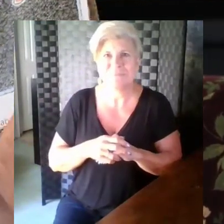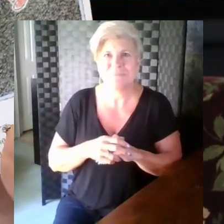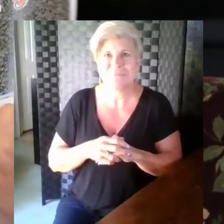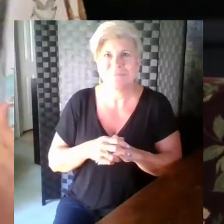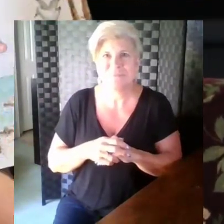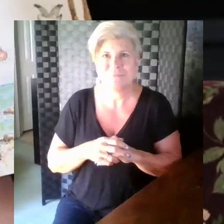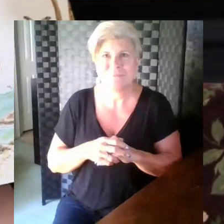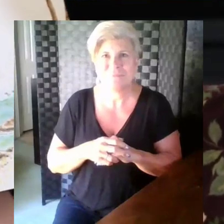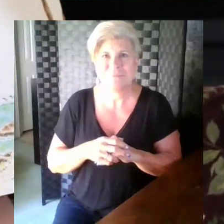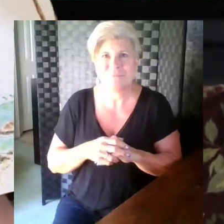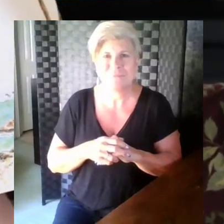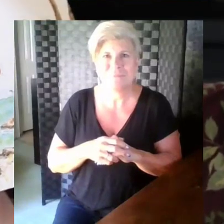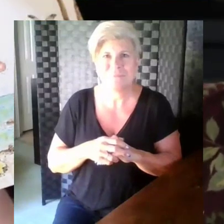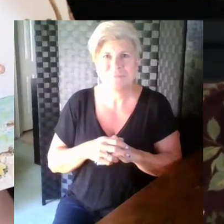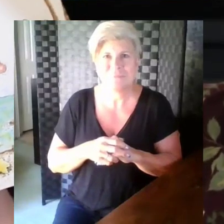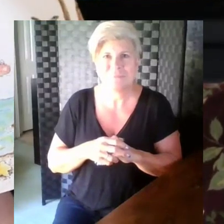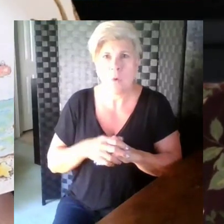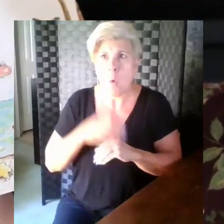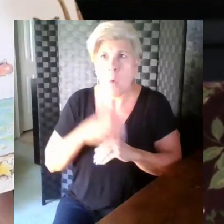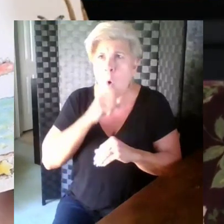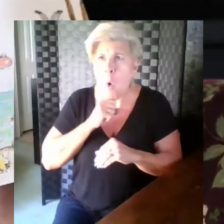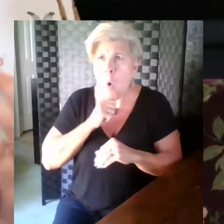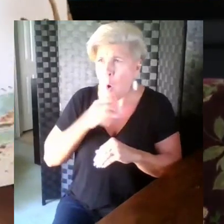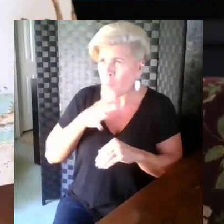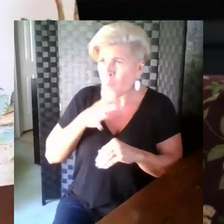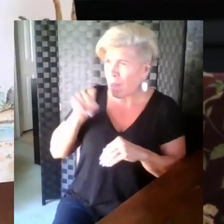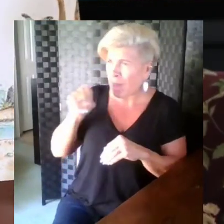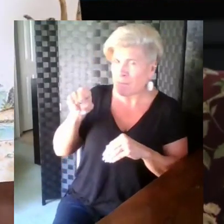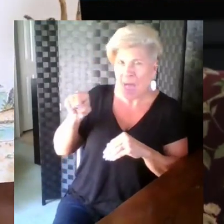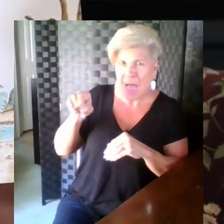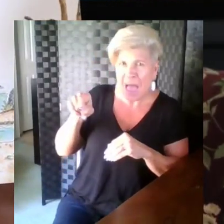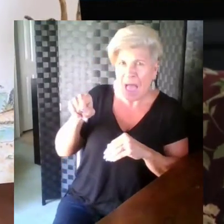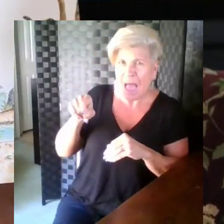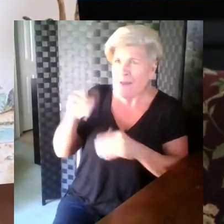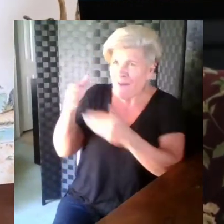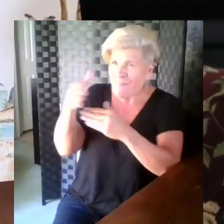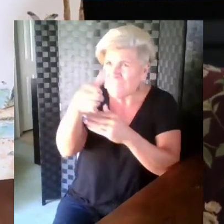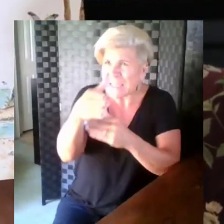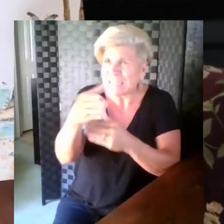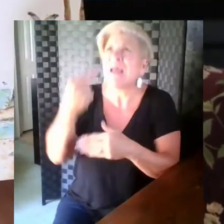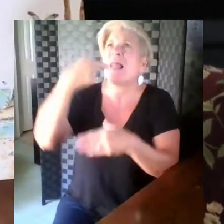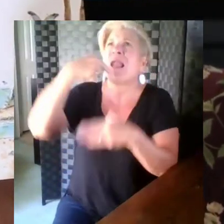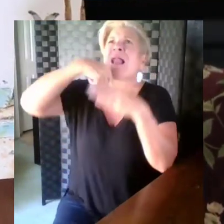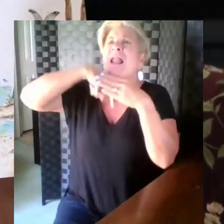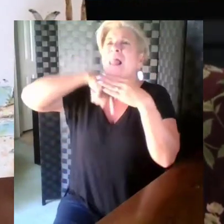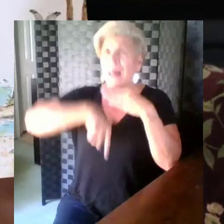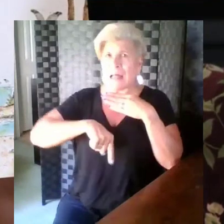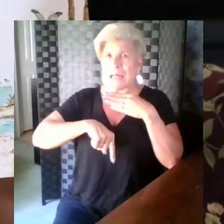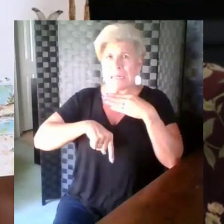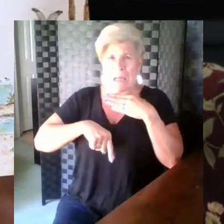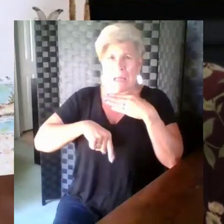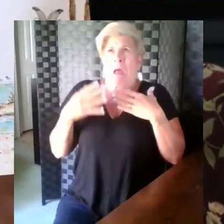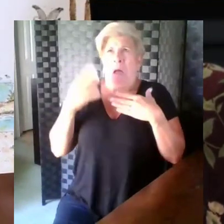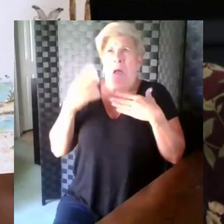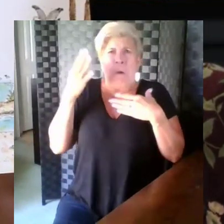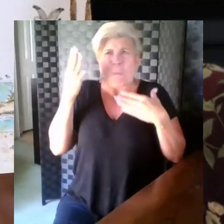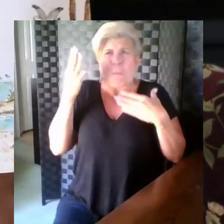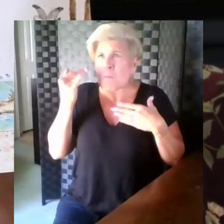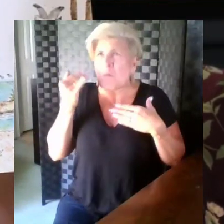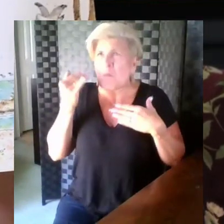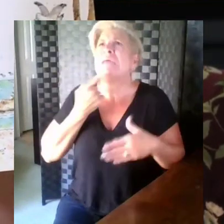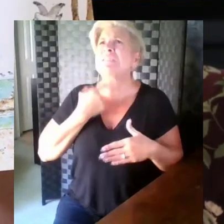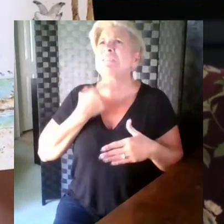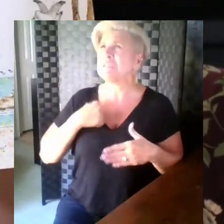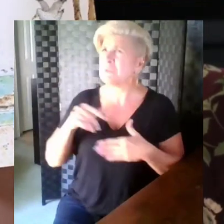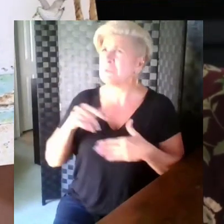There was an old lady who swallowed a fish. What a tickly dish, that swimming